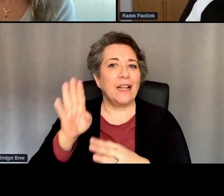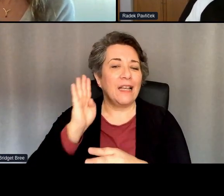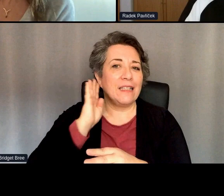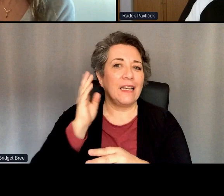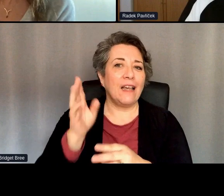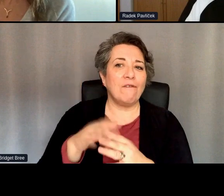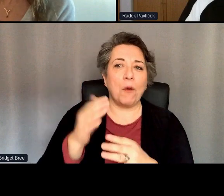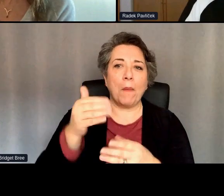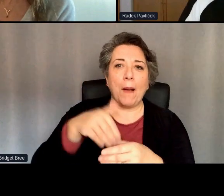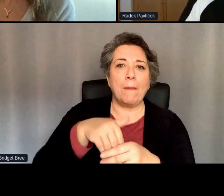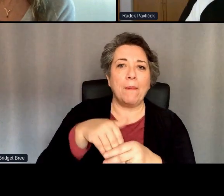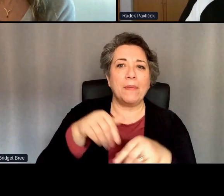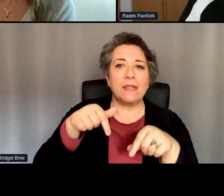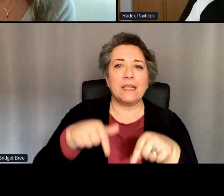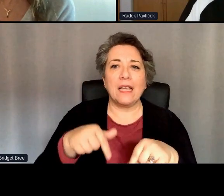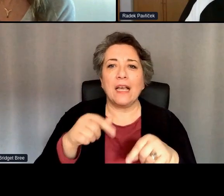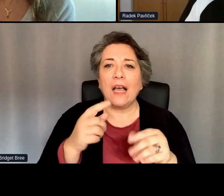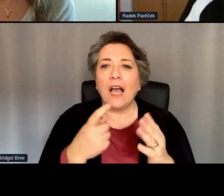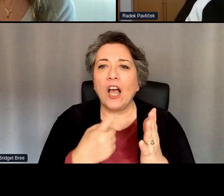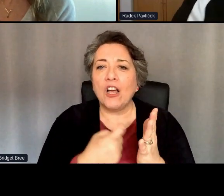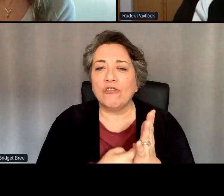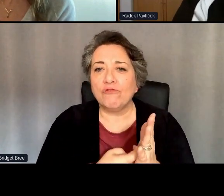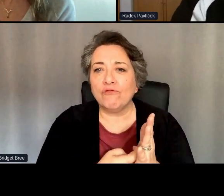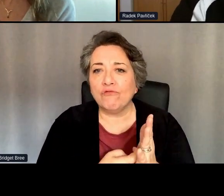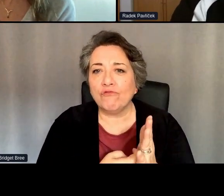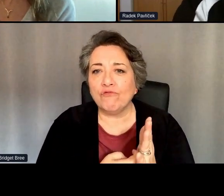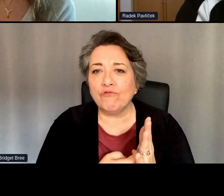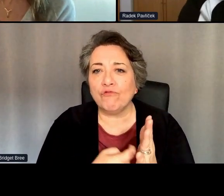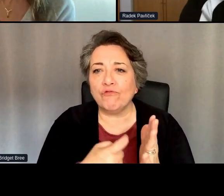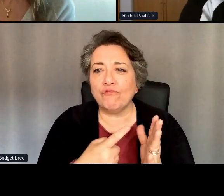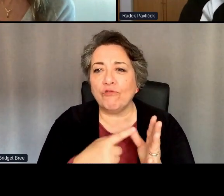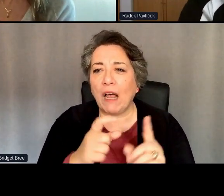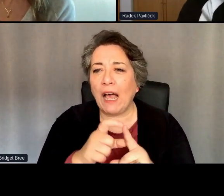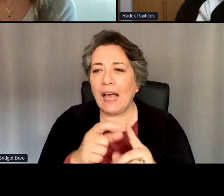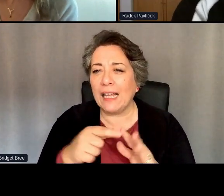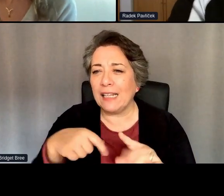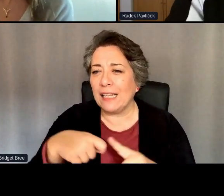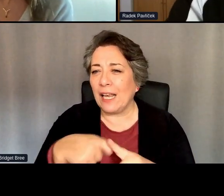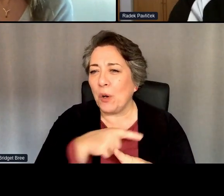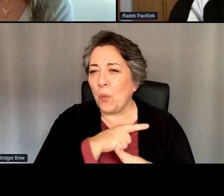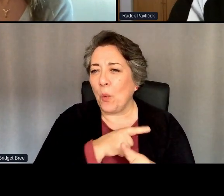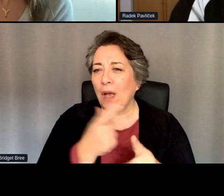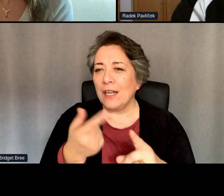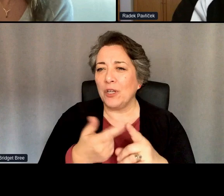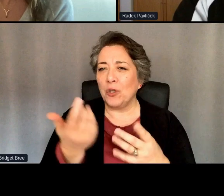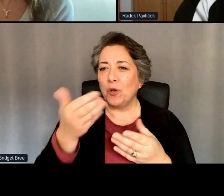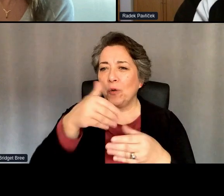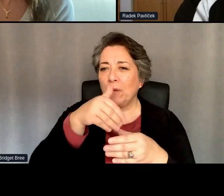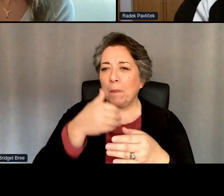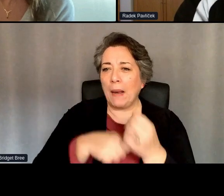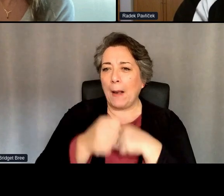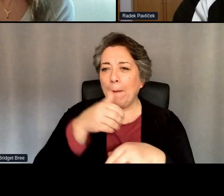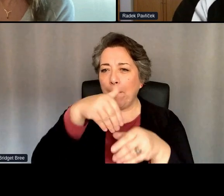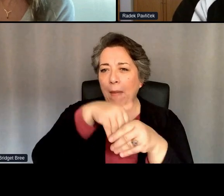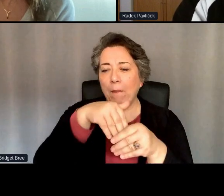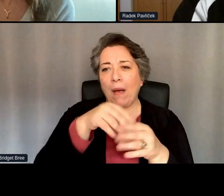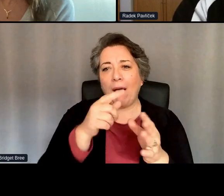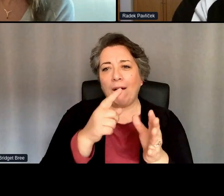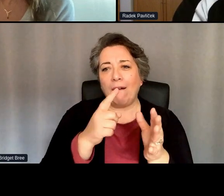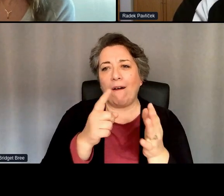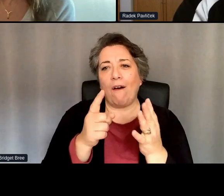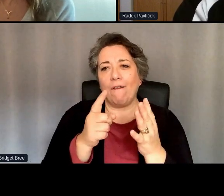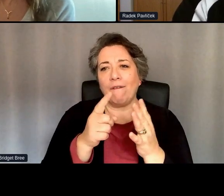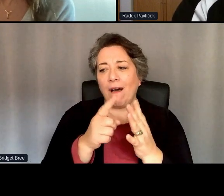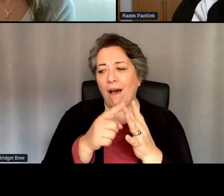you become a member of IAAP? What's in it for you? And tell me a little bit. Tell us a little bit about what you